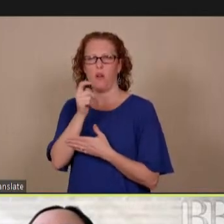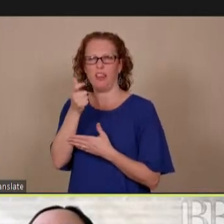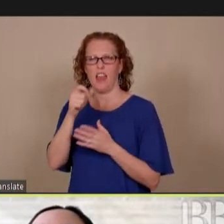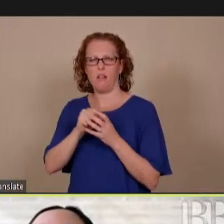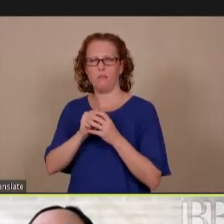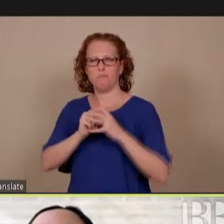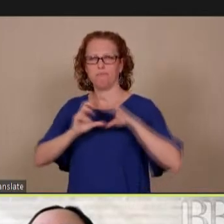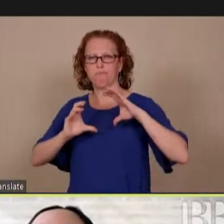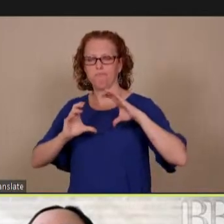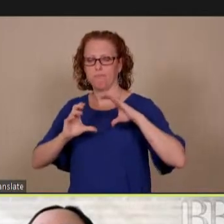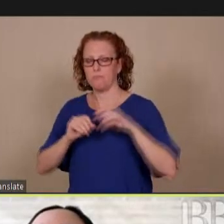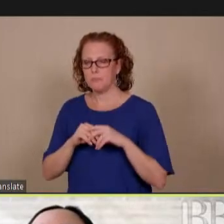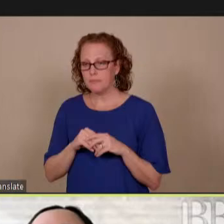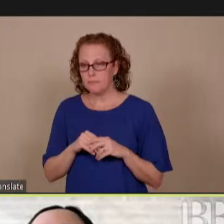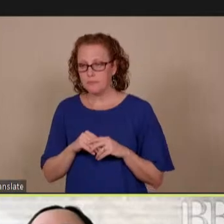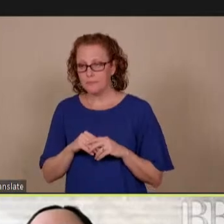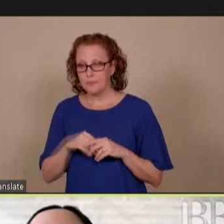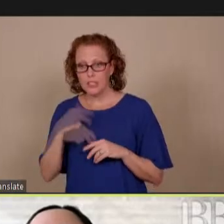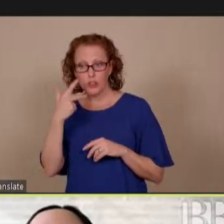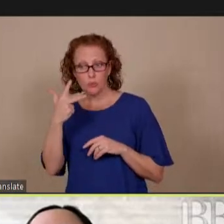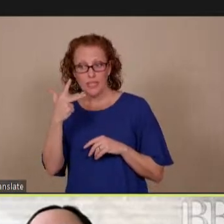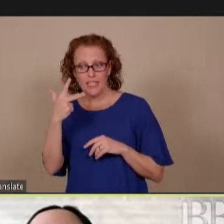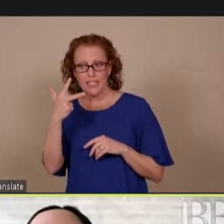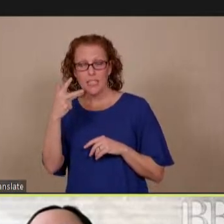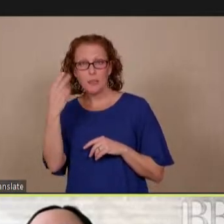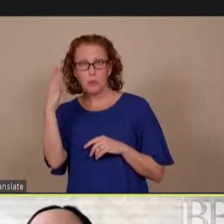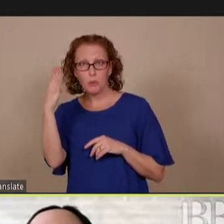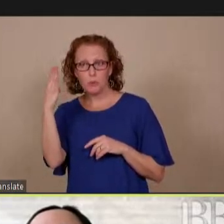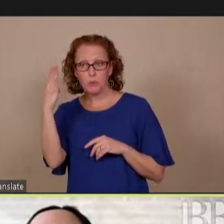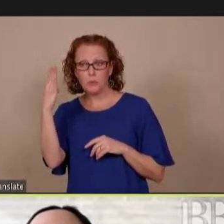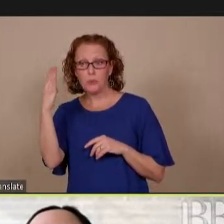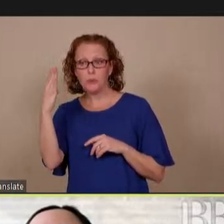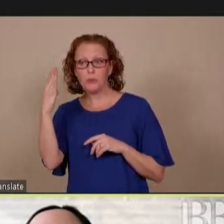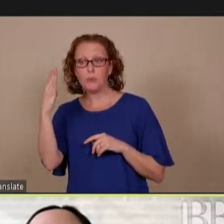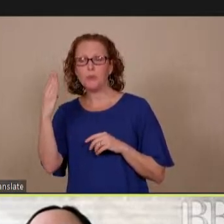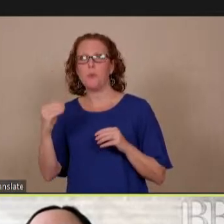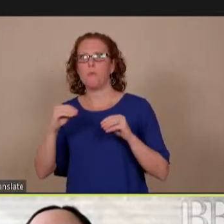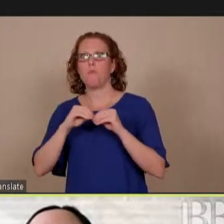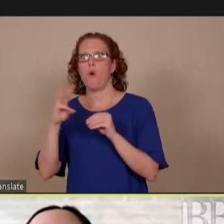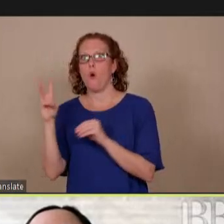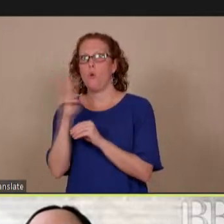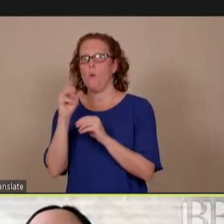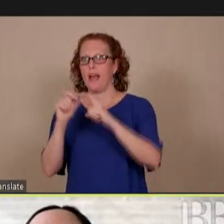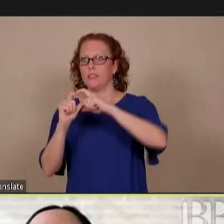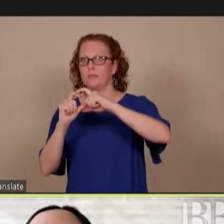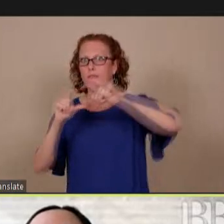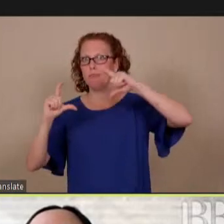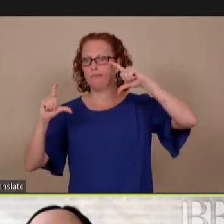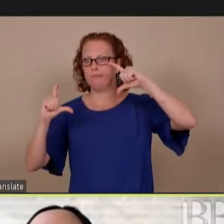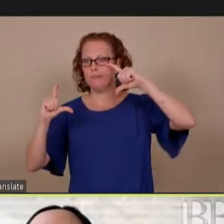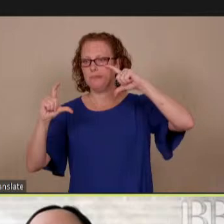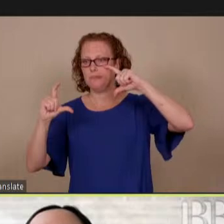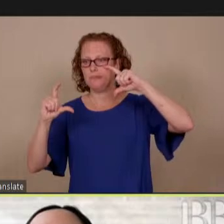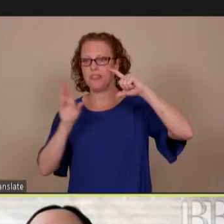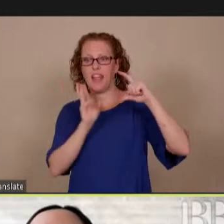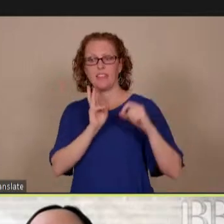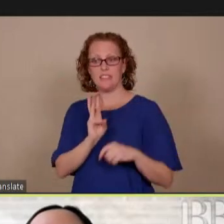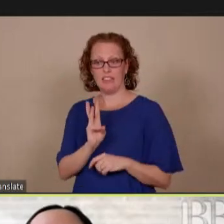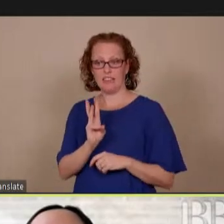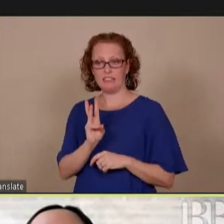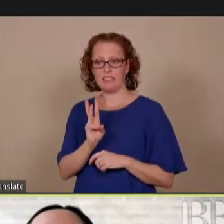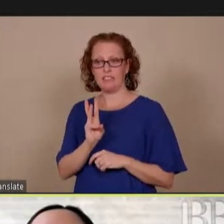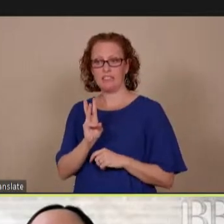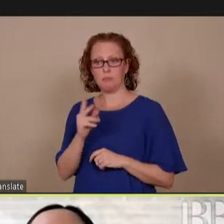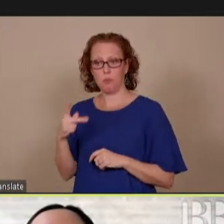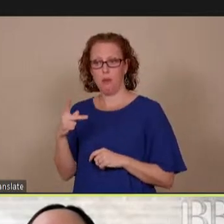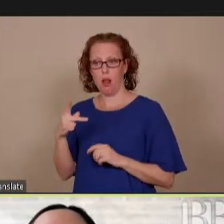has grown to the west, and 6 for the most part looks intact, and 5 for the most